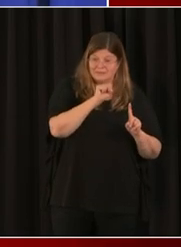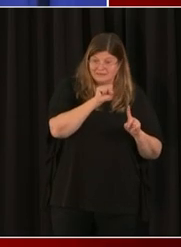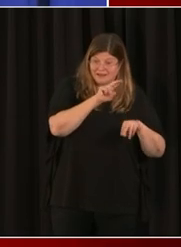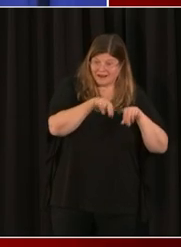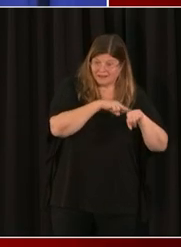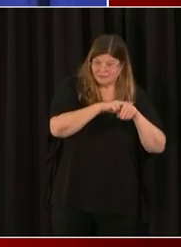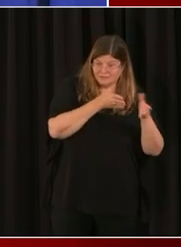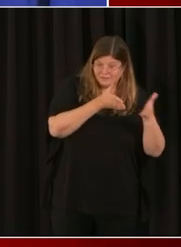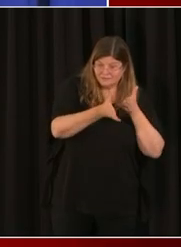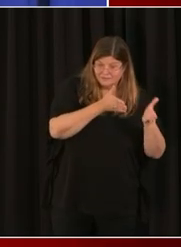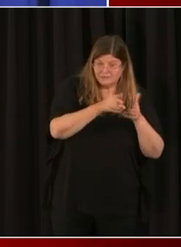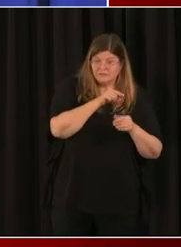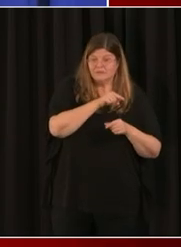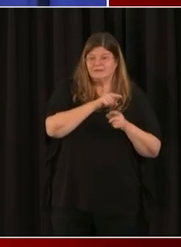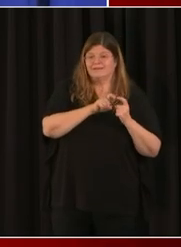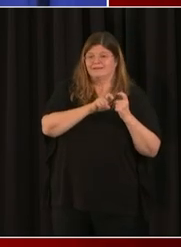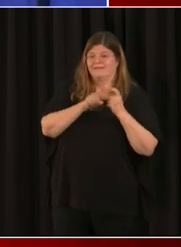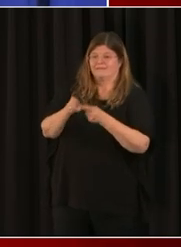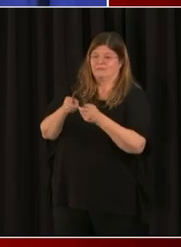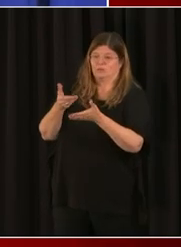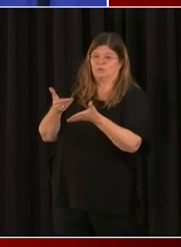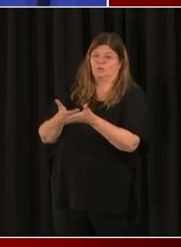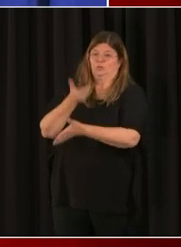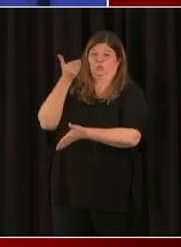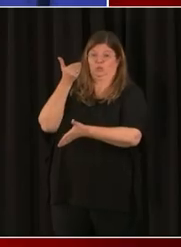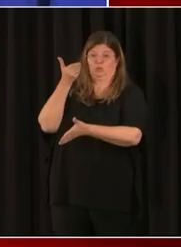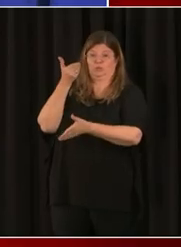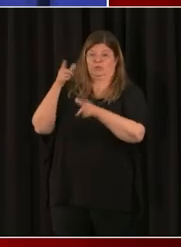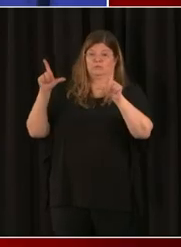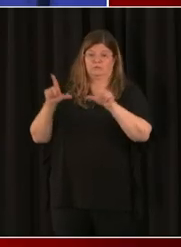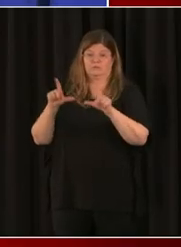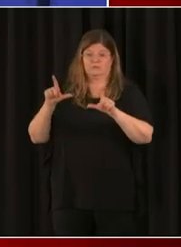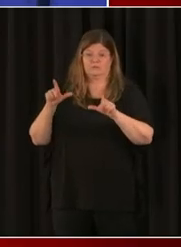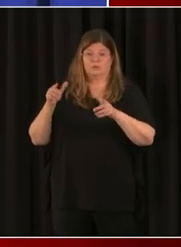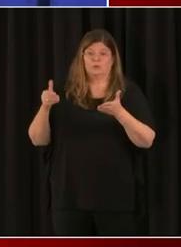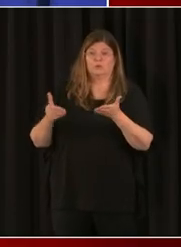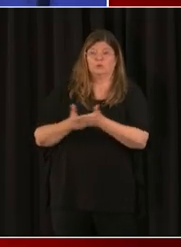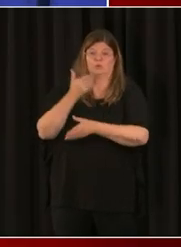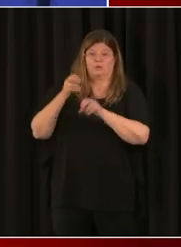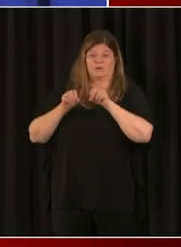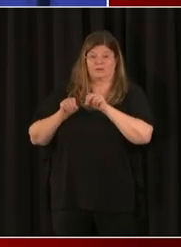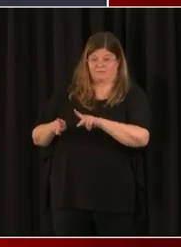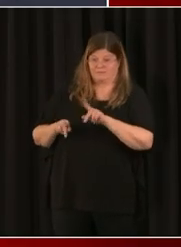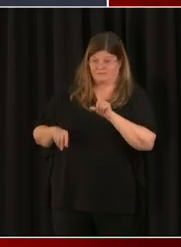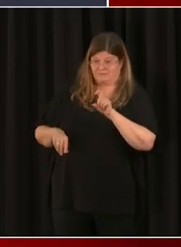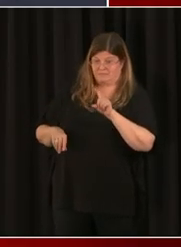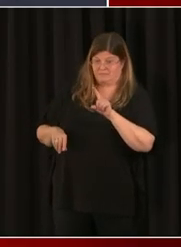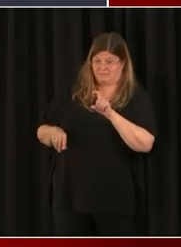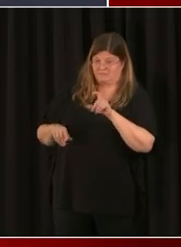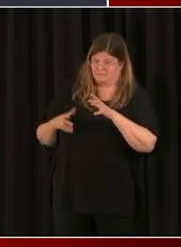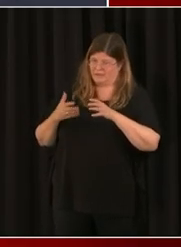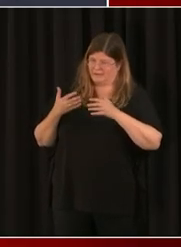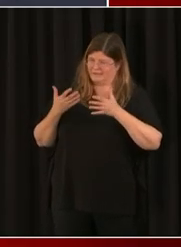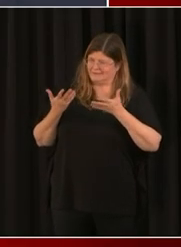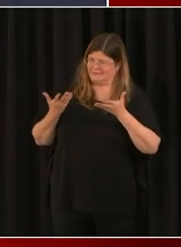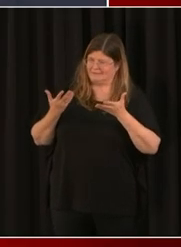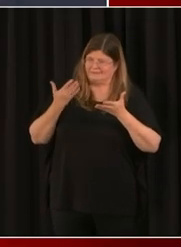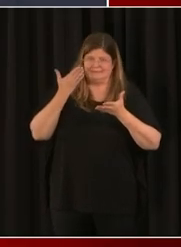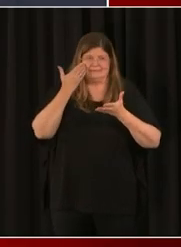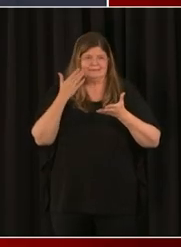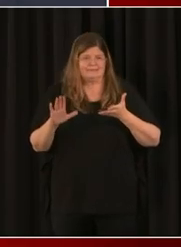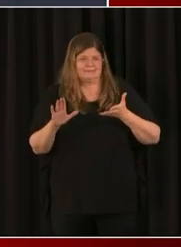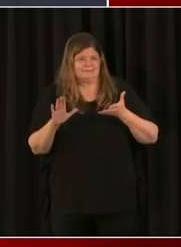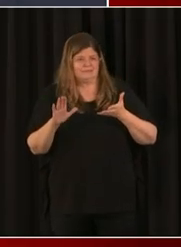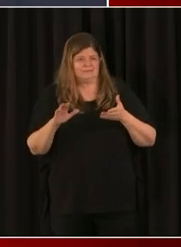permit requests, so we won't have that information available. Yeah, so first of all, thank you for your question. The District